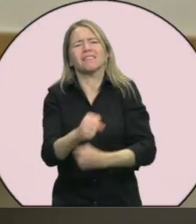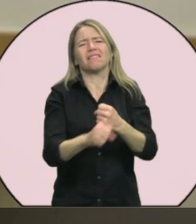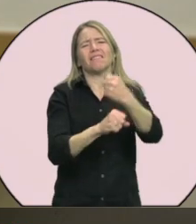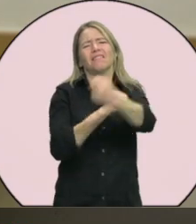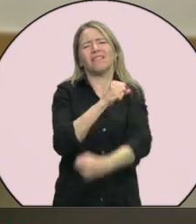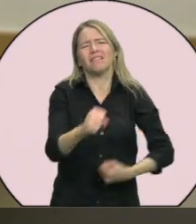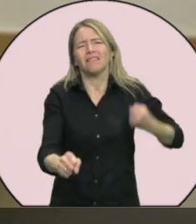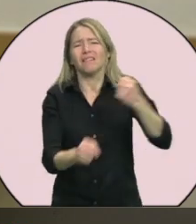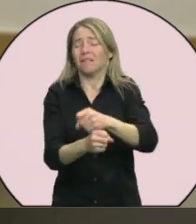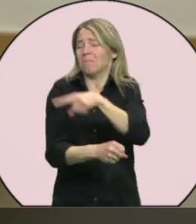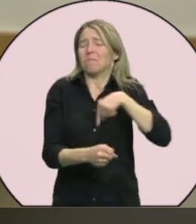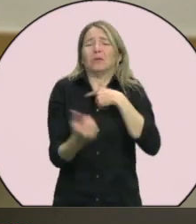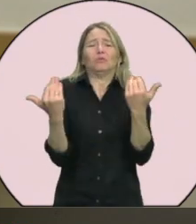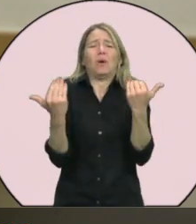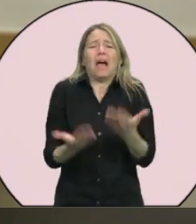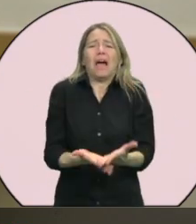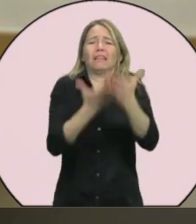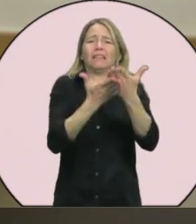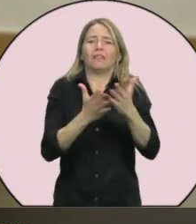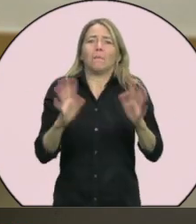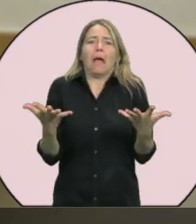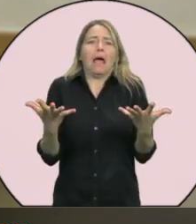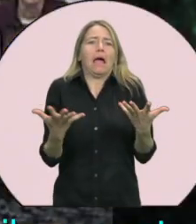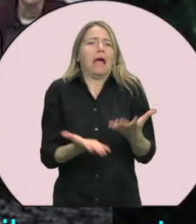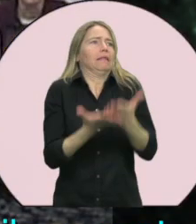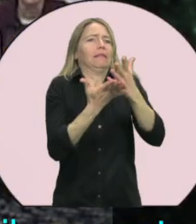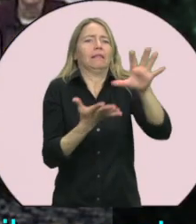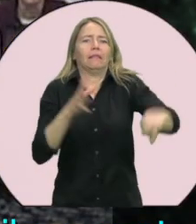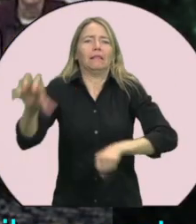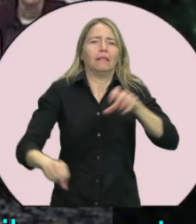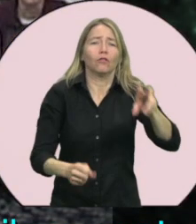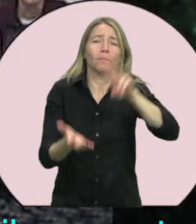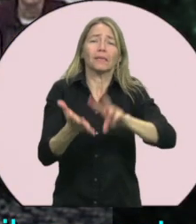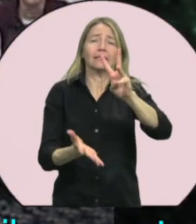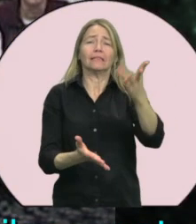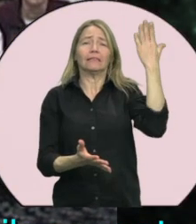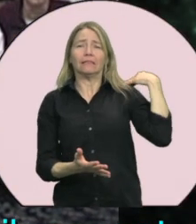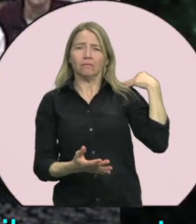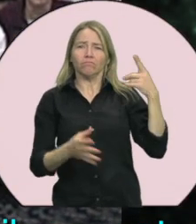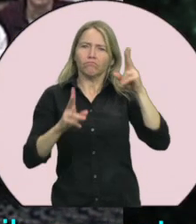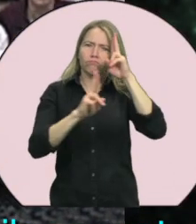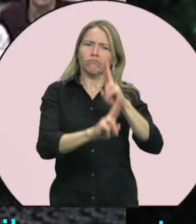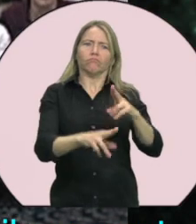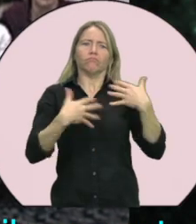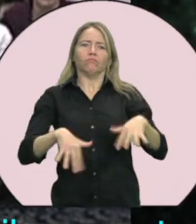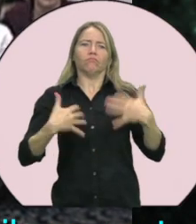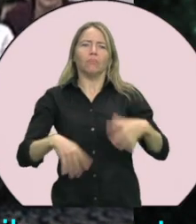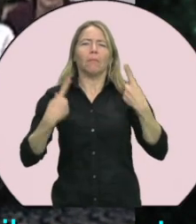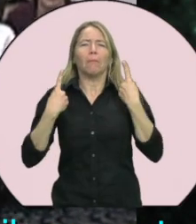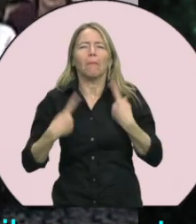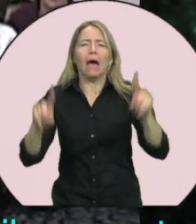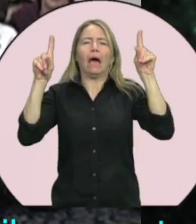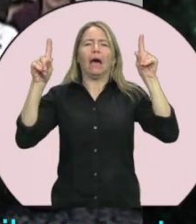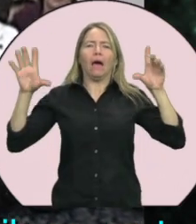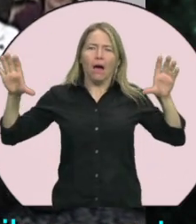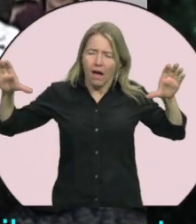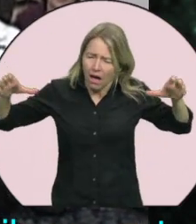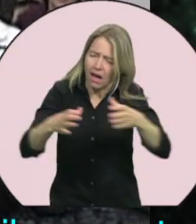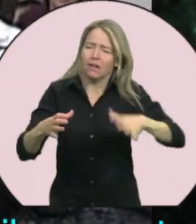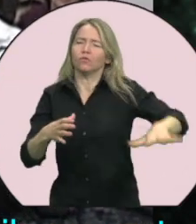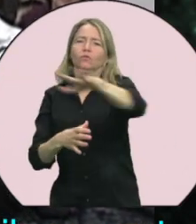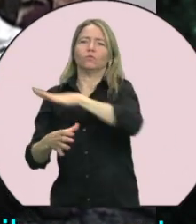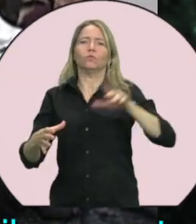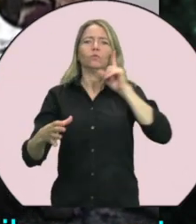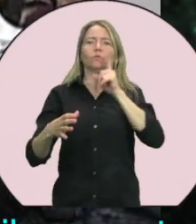said, we need some help, and how can we get some help? And in 2006, we were so grateful when they finally got together